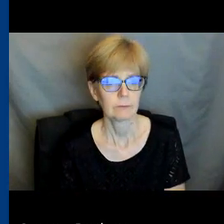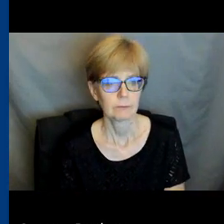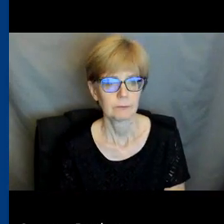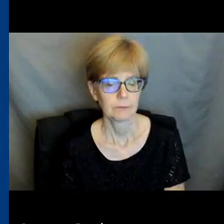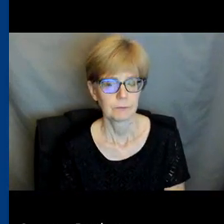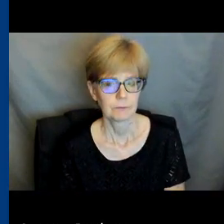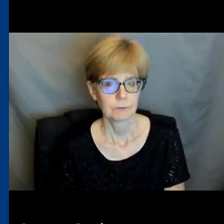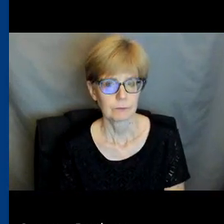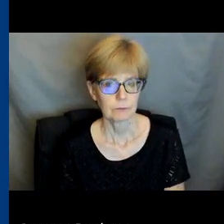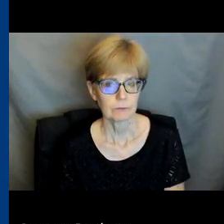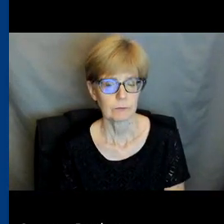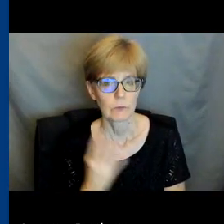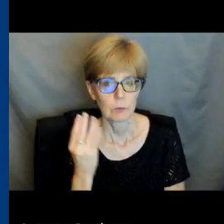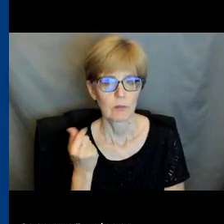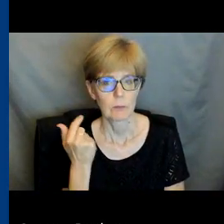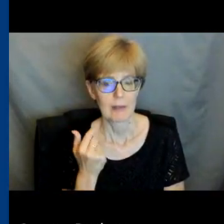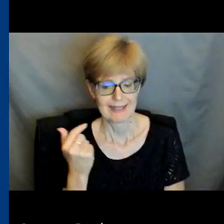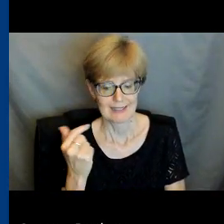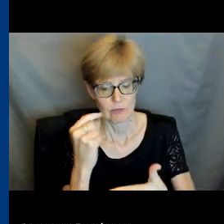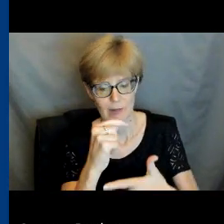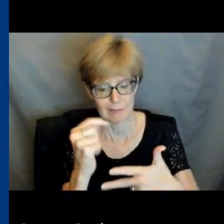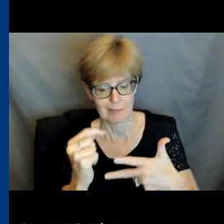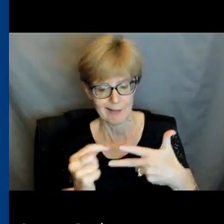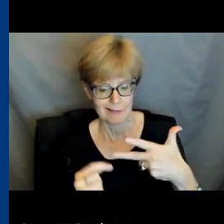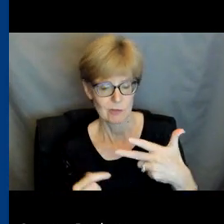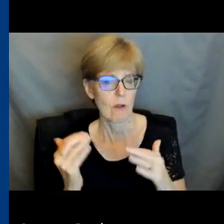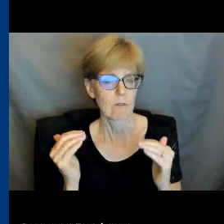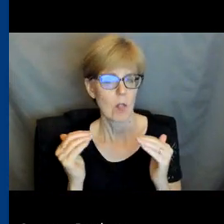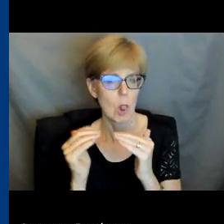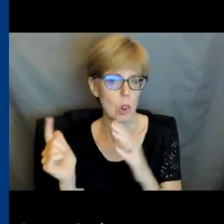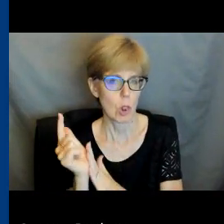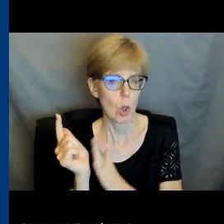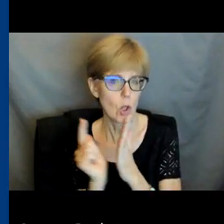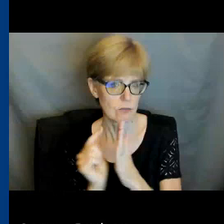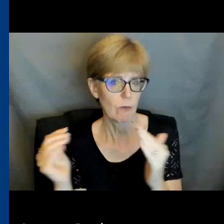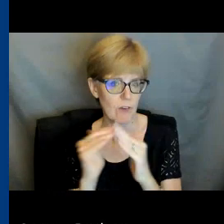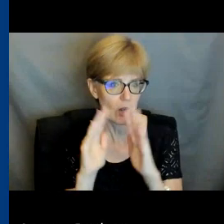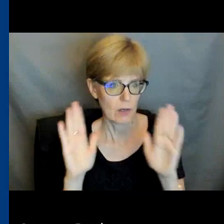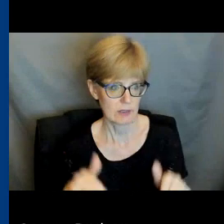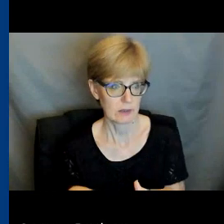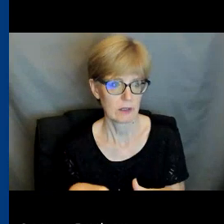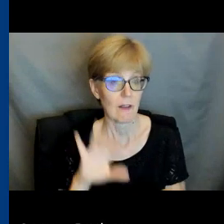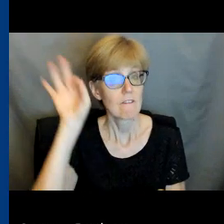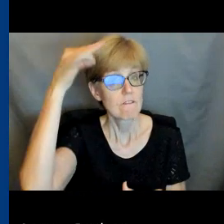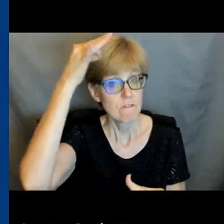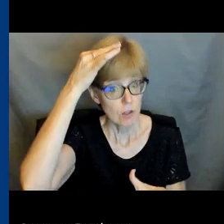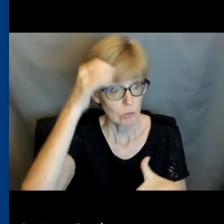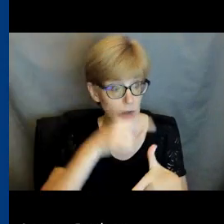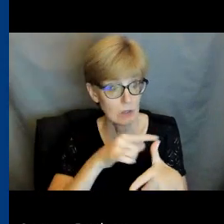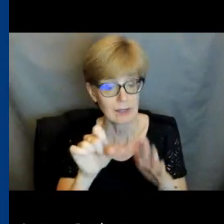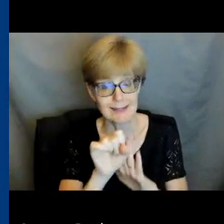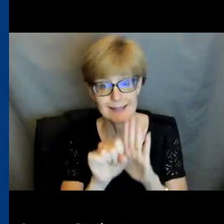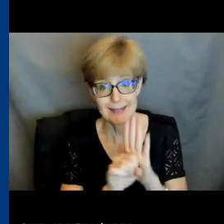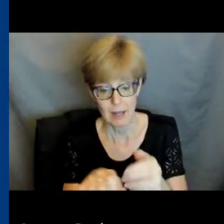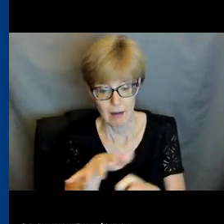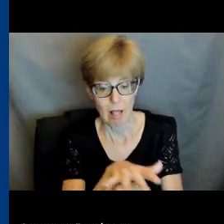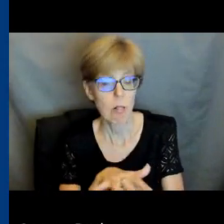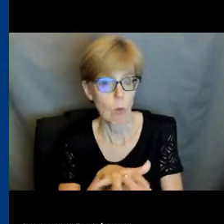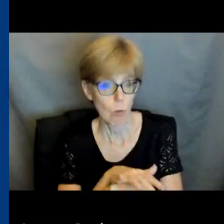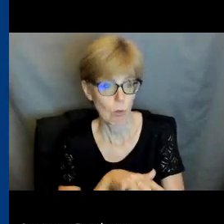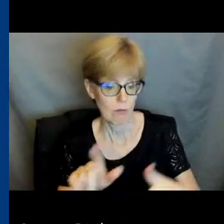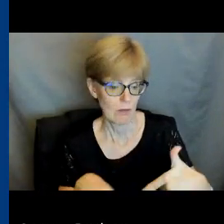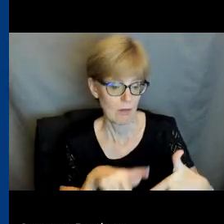We have several different layers of fair housing laws. So there are laws at the federal, at the state, and at the local level. At the federal level, there's the